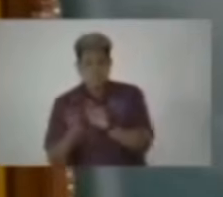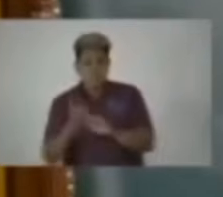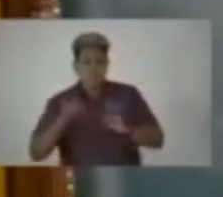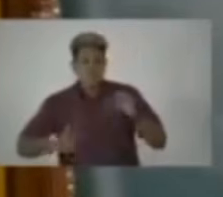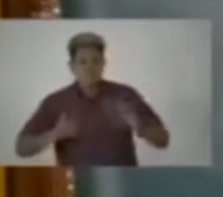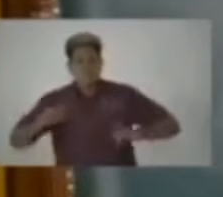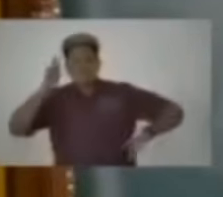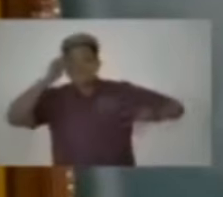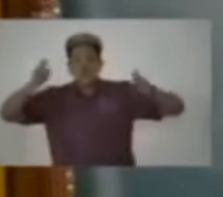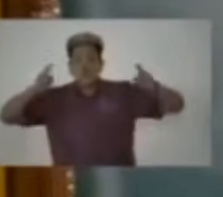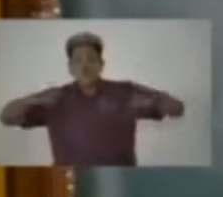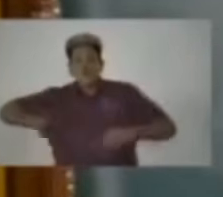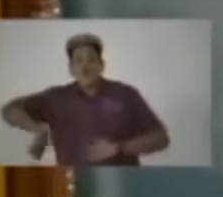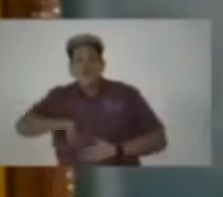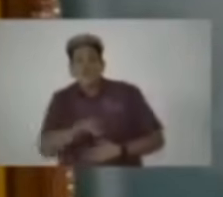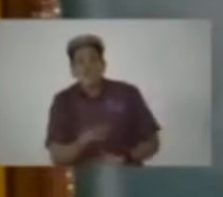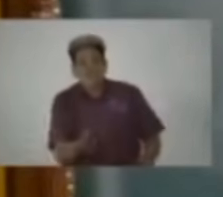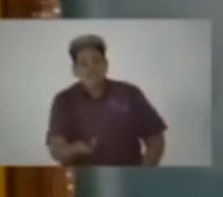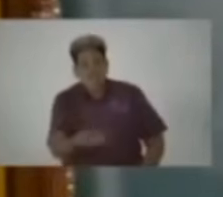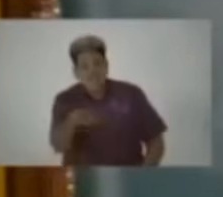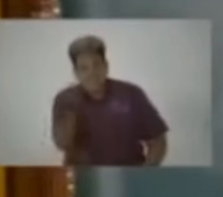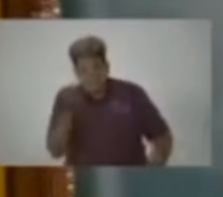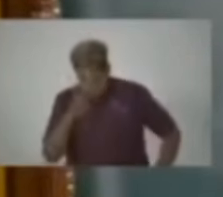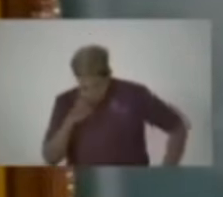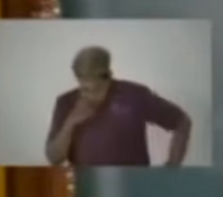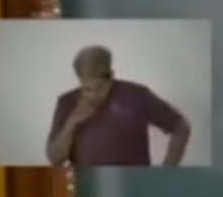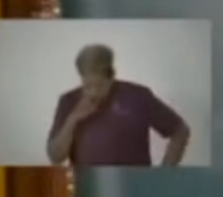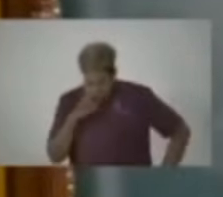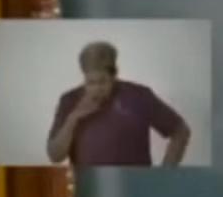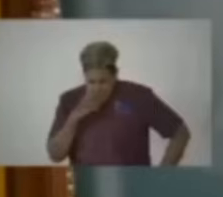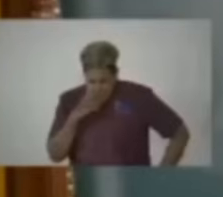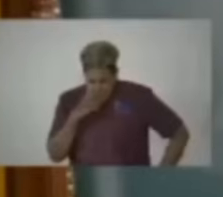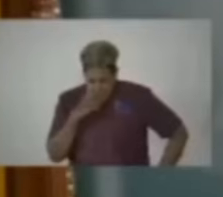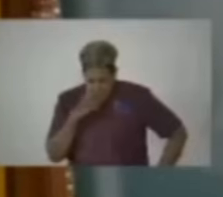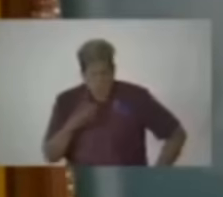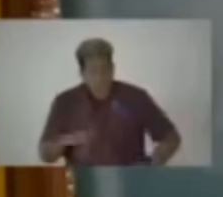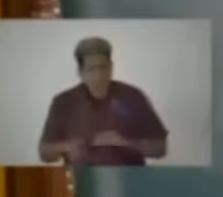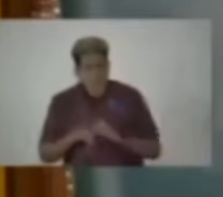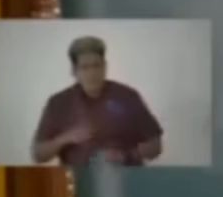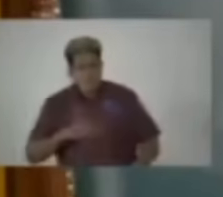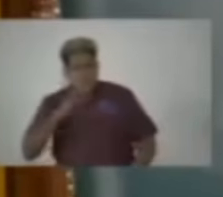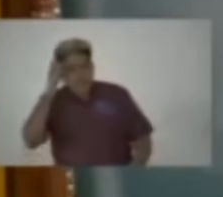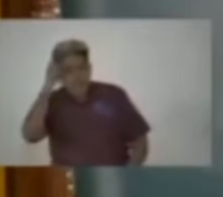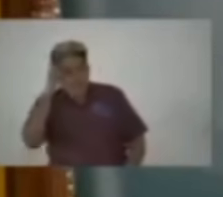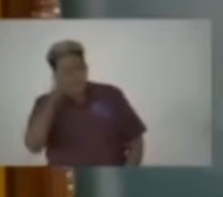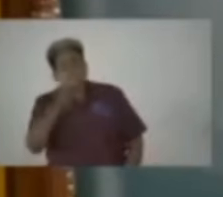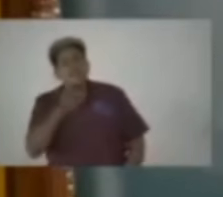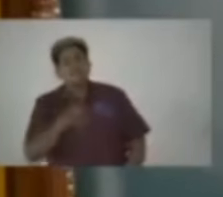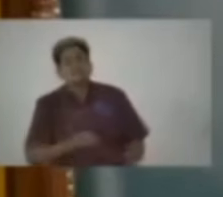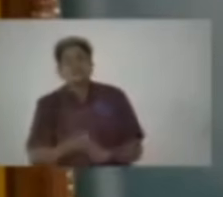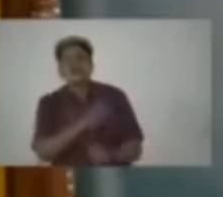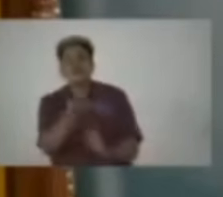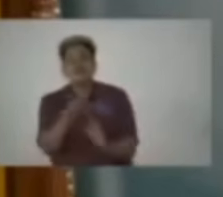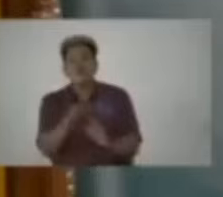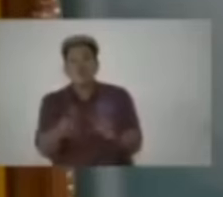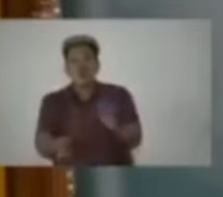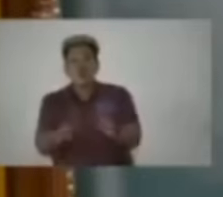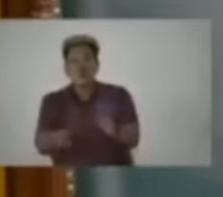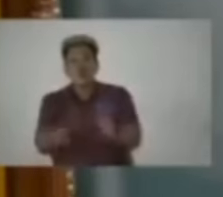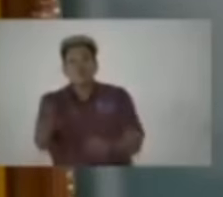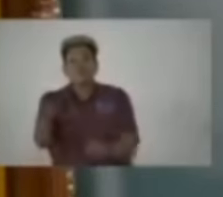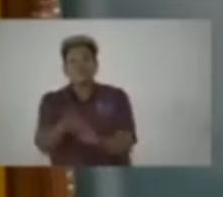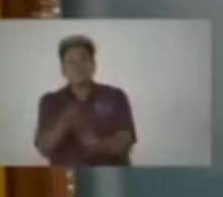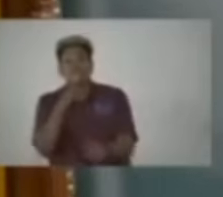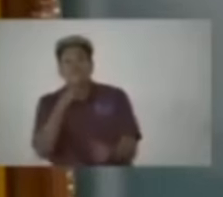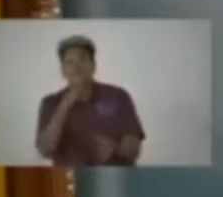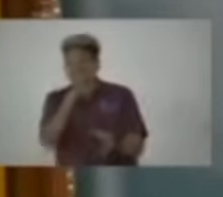which govern us. It is also my understanding that when the court